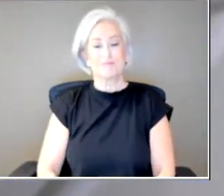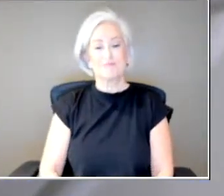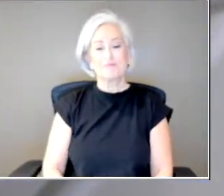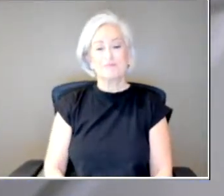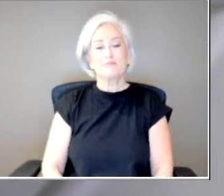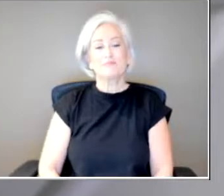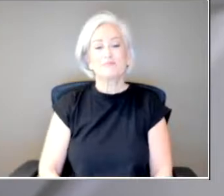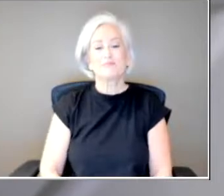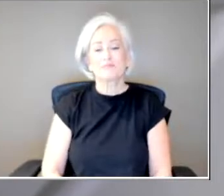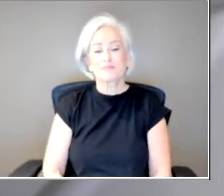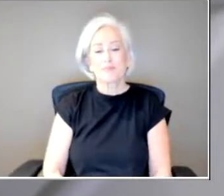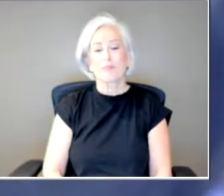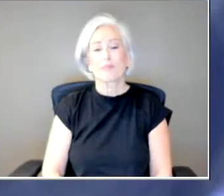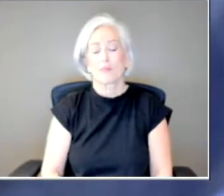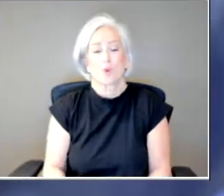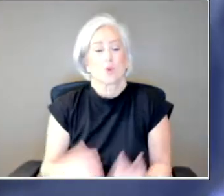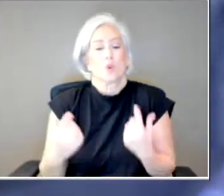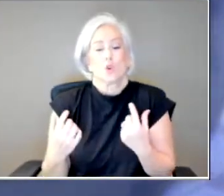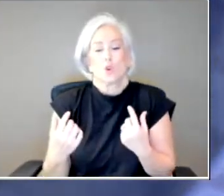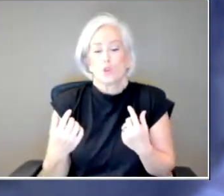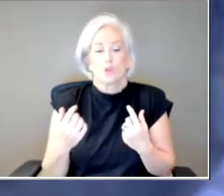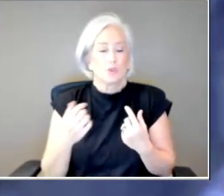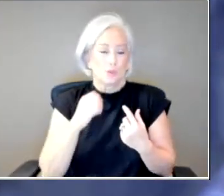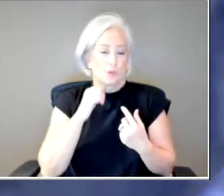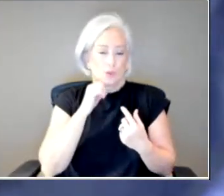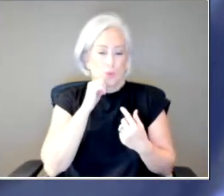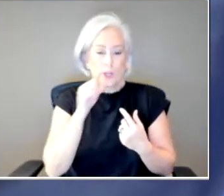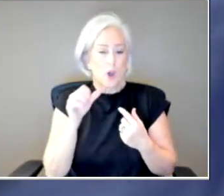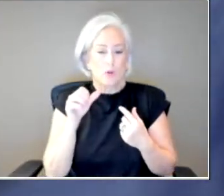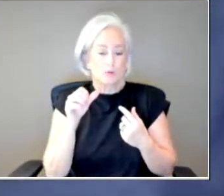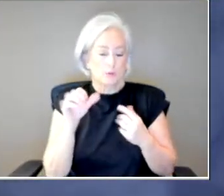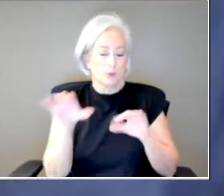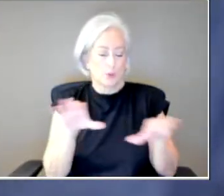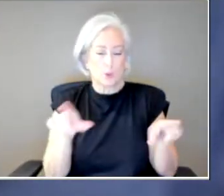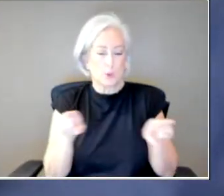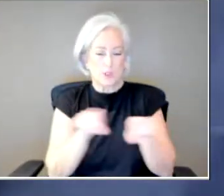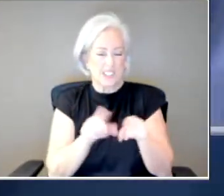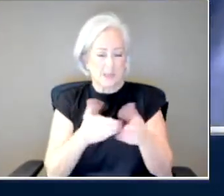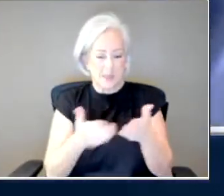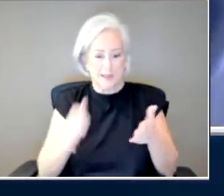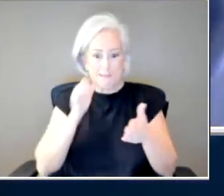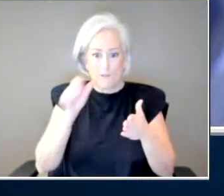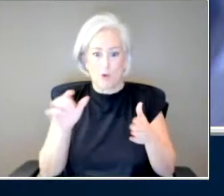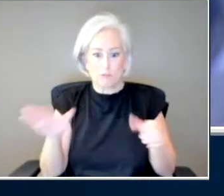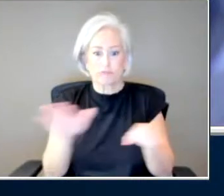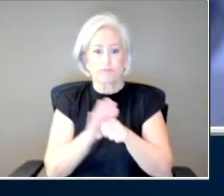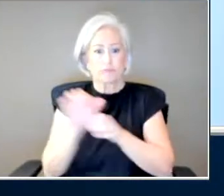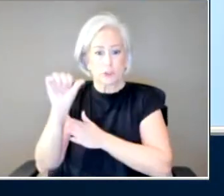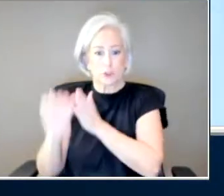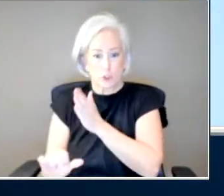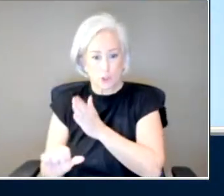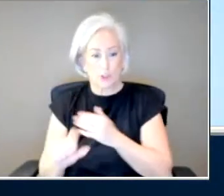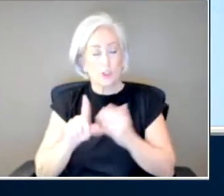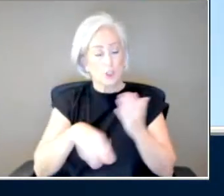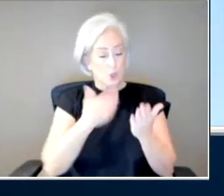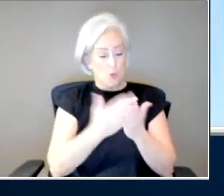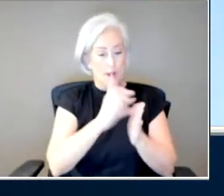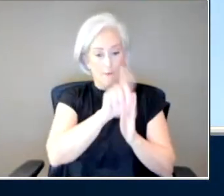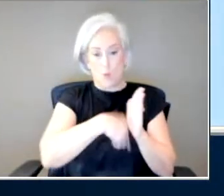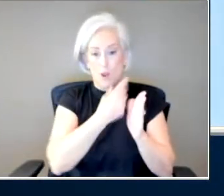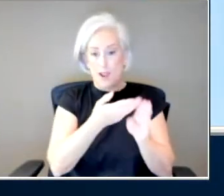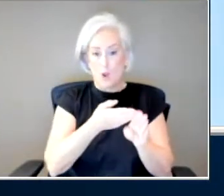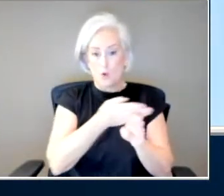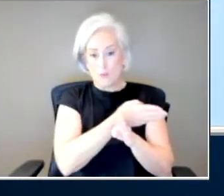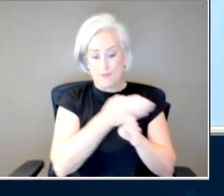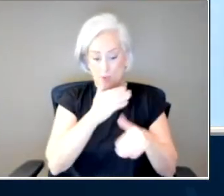So we don't have to do any of those big things that a surgery requires. Usually you arrive to our department about an hour before the procedure, just to get